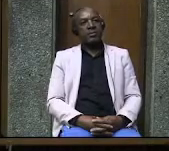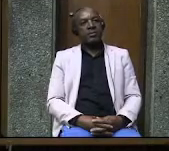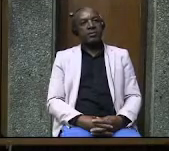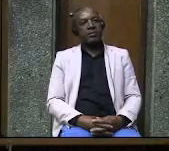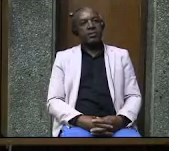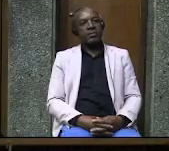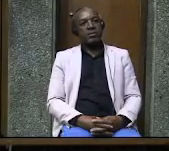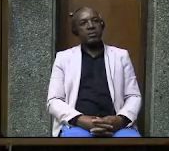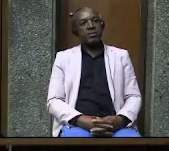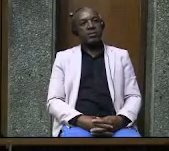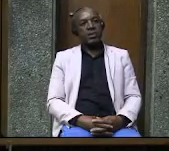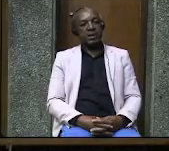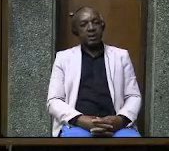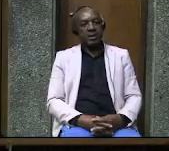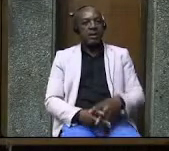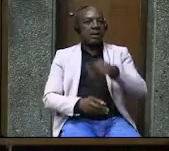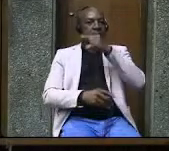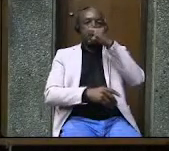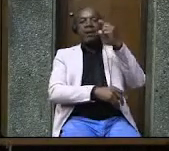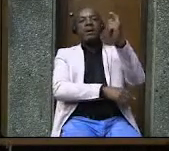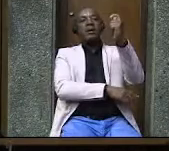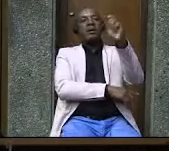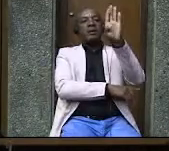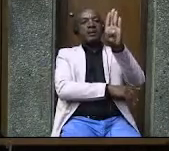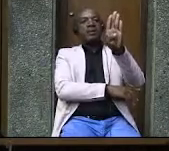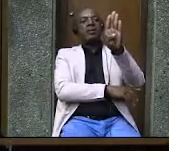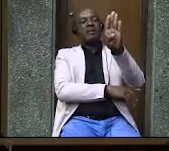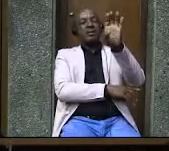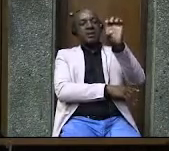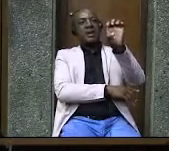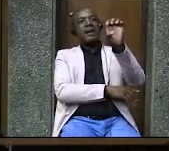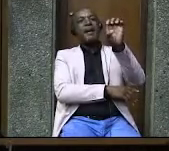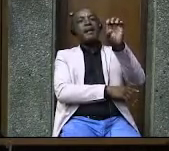Oh, mina igama lami nguThembeka wakwaMashifane.